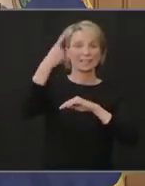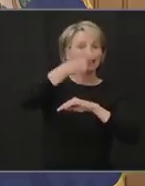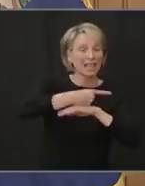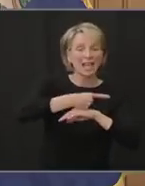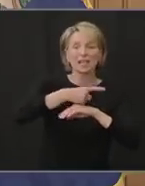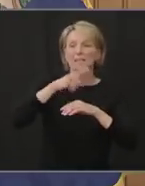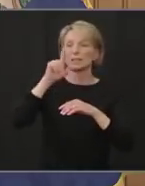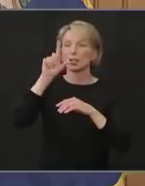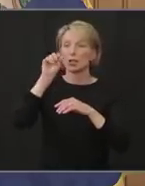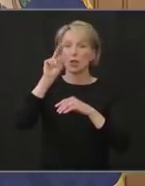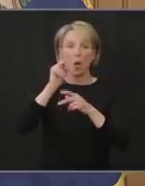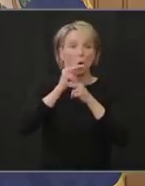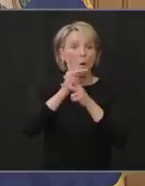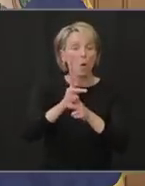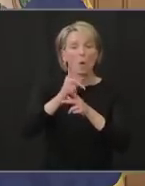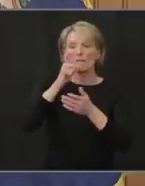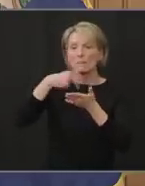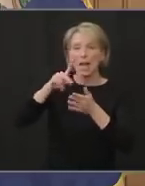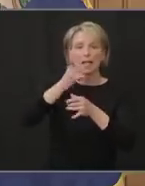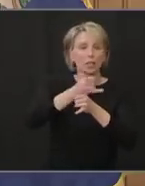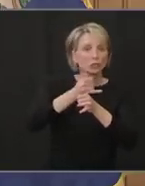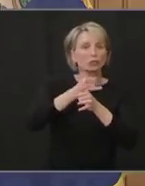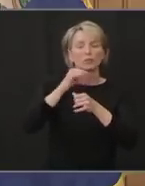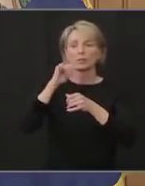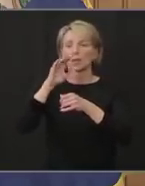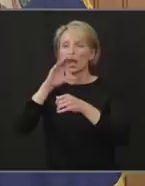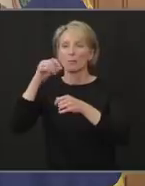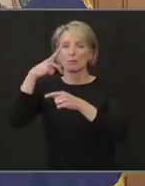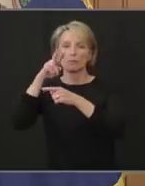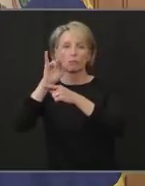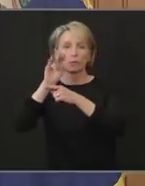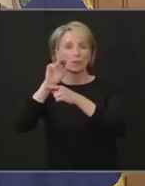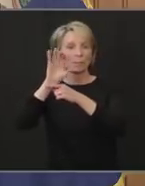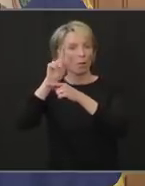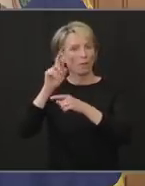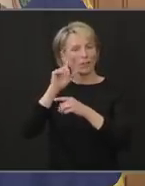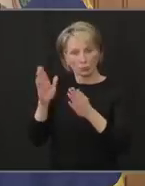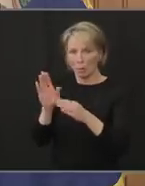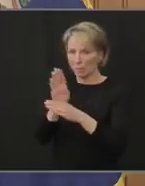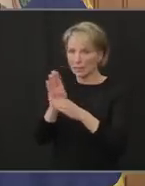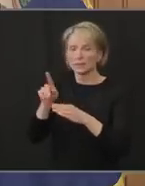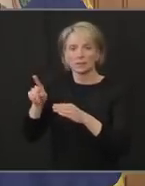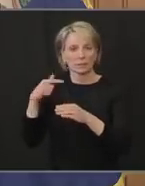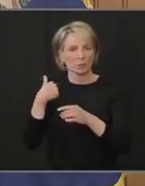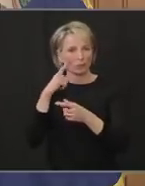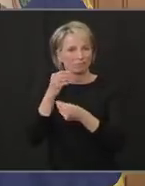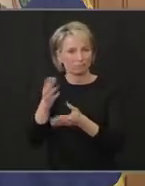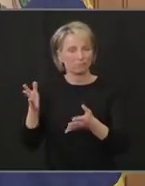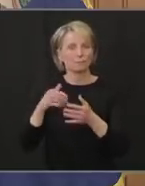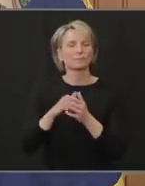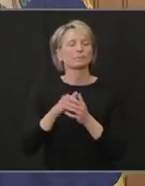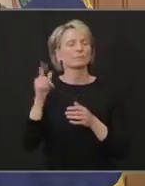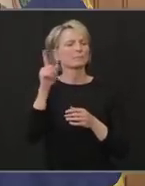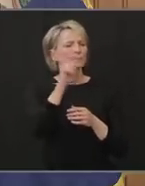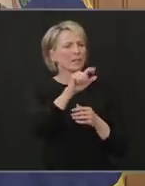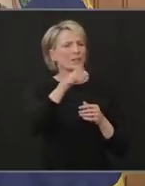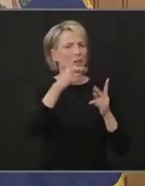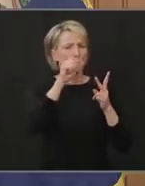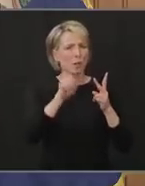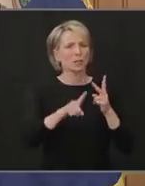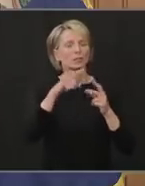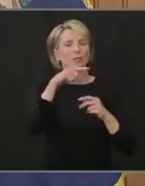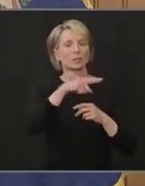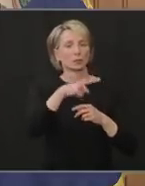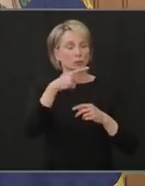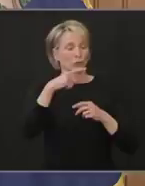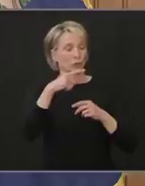senators have put forward a bill that really helps small business for the near term. Just a second question. You were talking about executive orders here, and like yesterday, you told me to